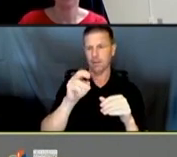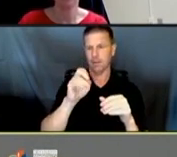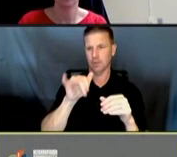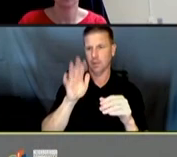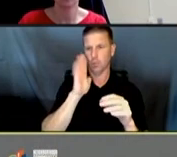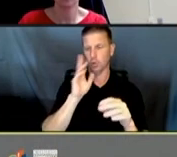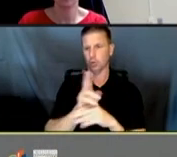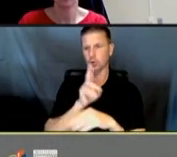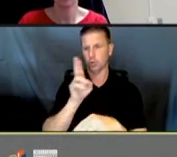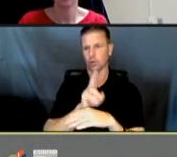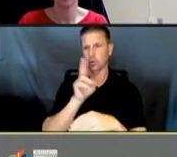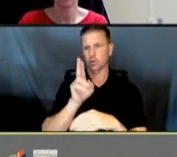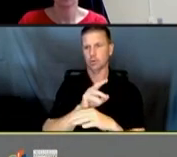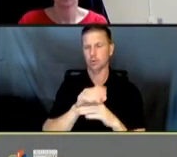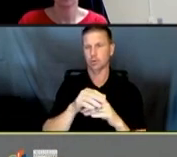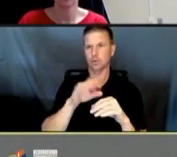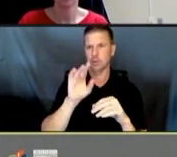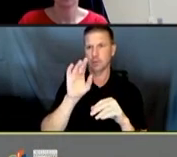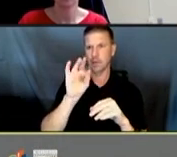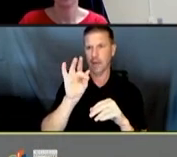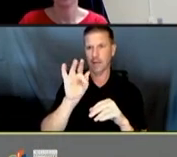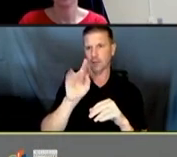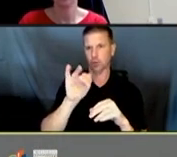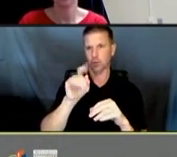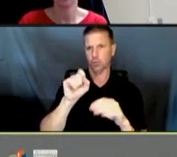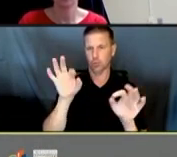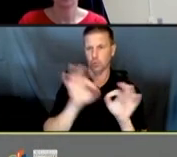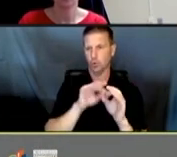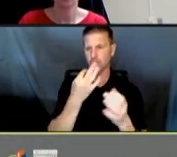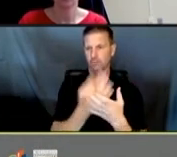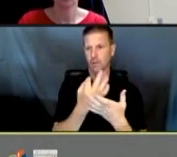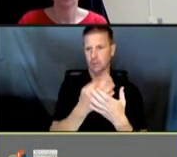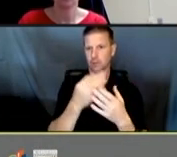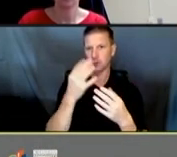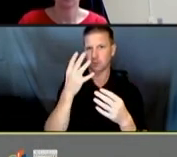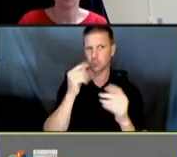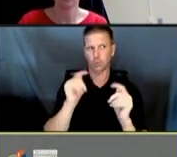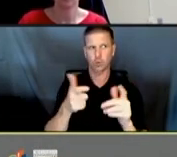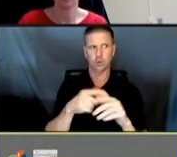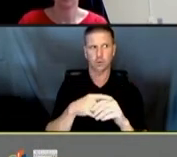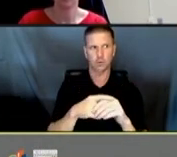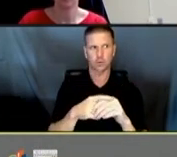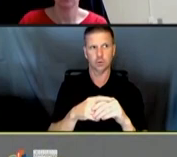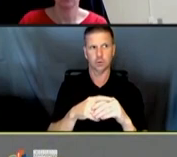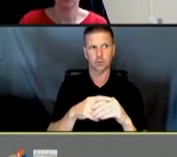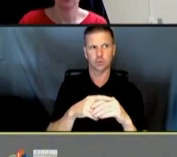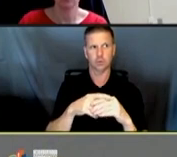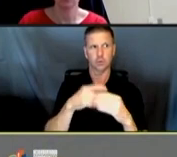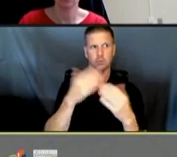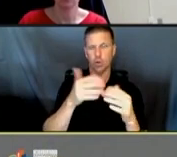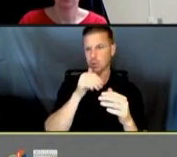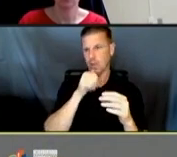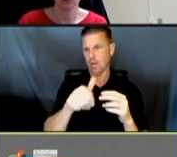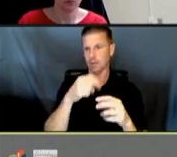utilize 18 units worth of funding pretty quickly, and it's probably not, this probably isn't an